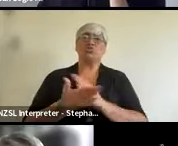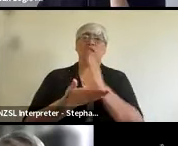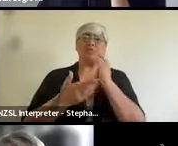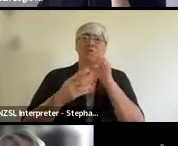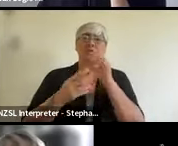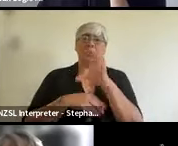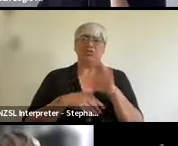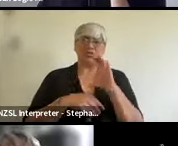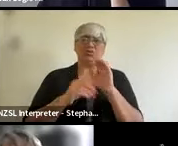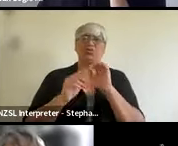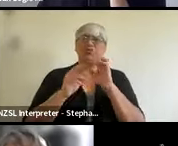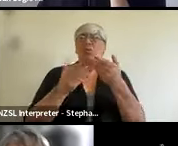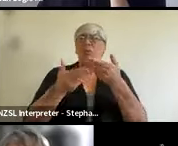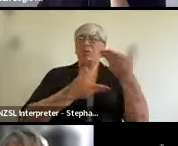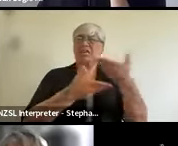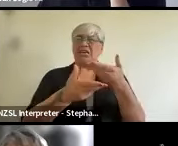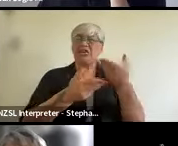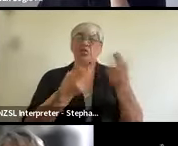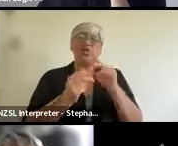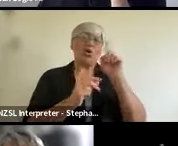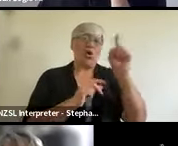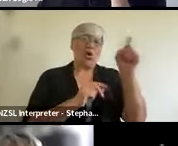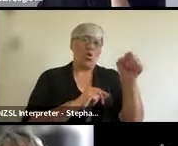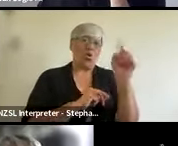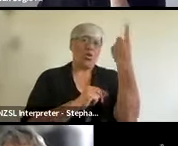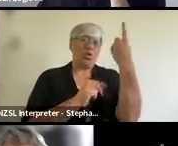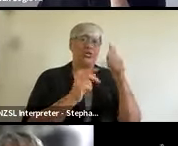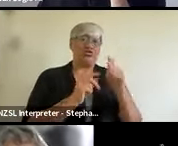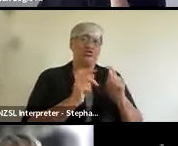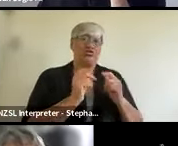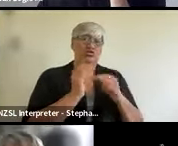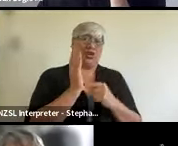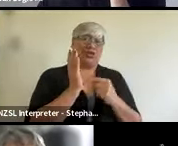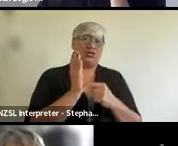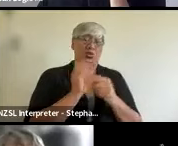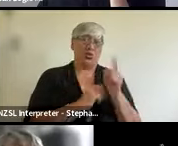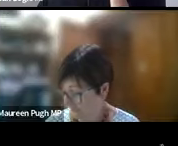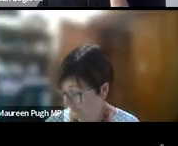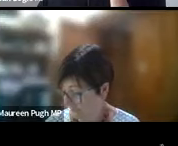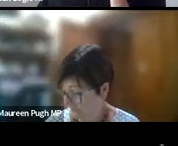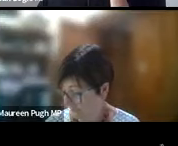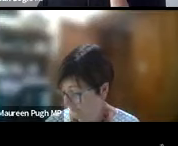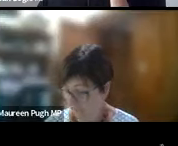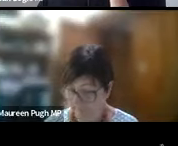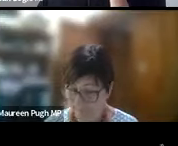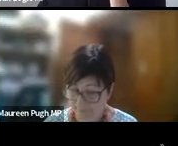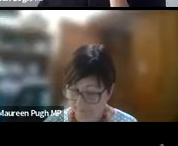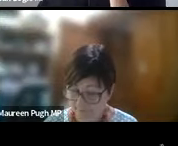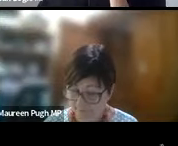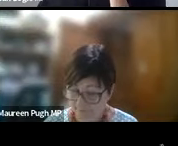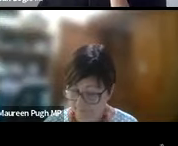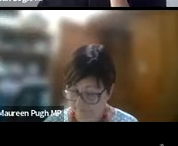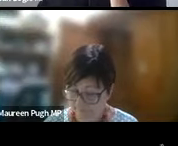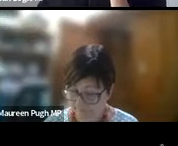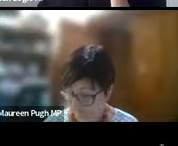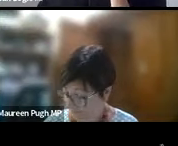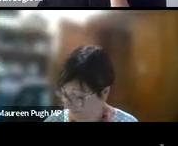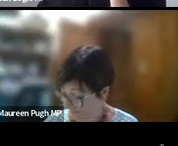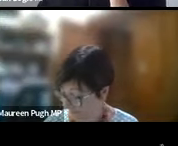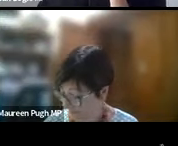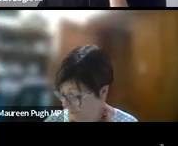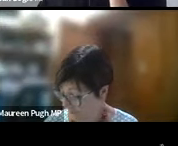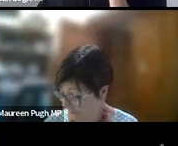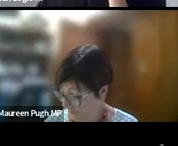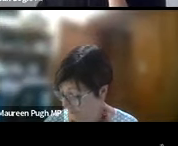Commission with Auckland Transport. Auckland Transport honestly agreed that they